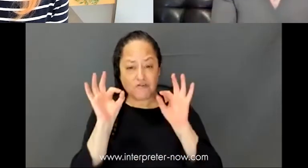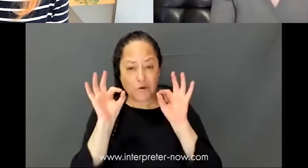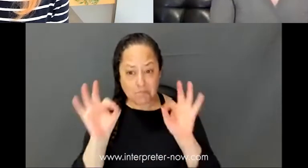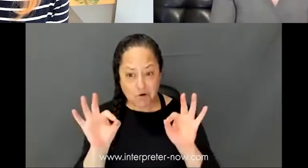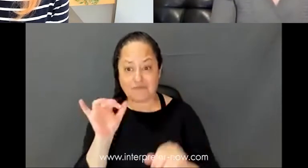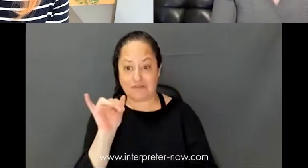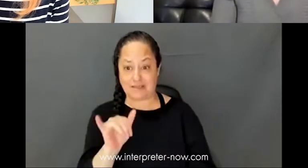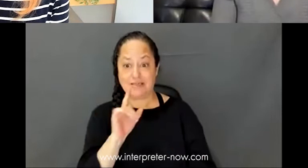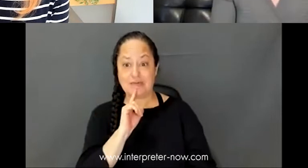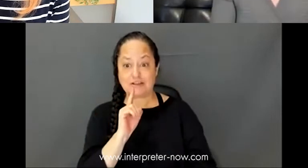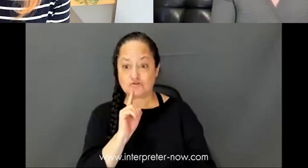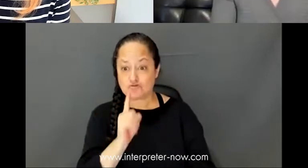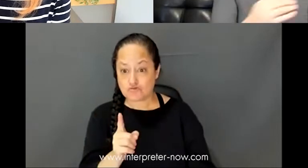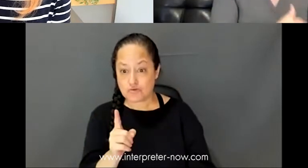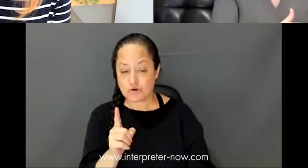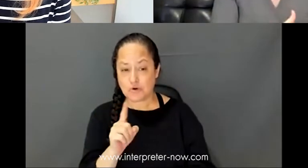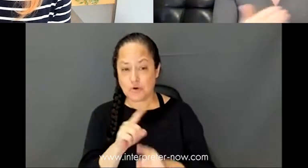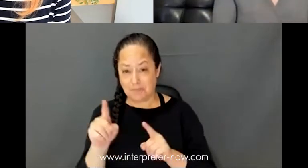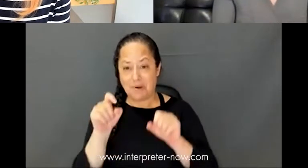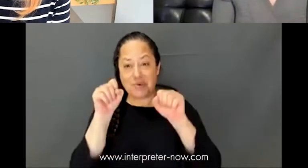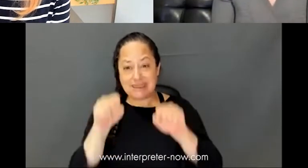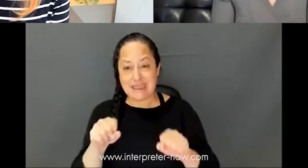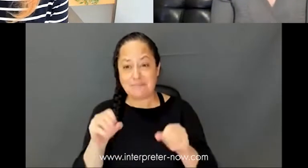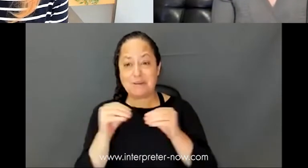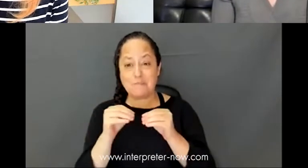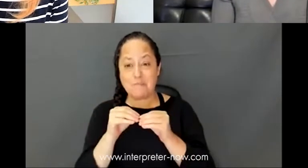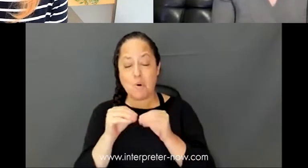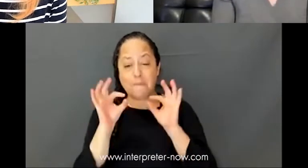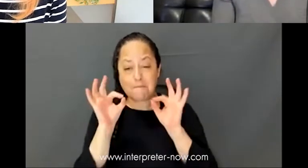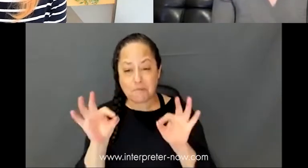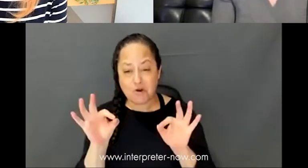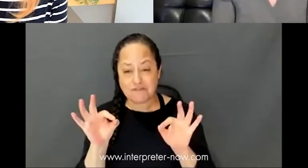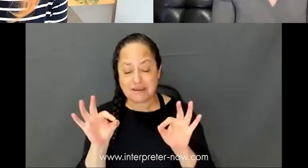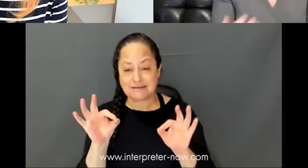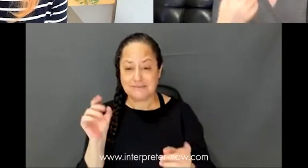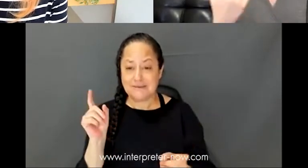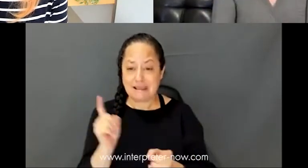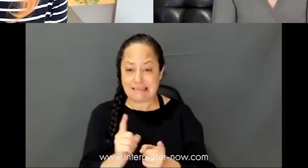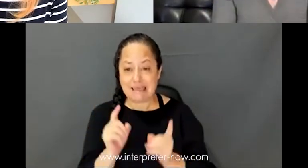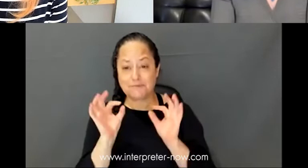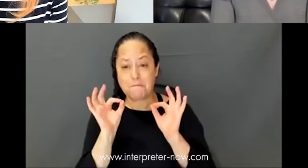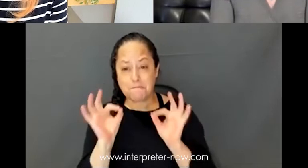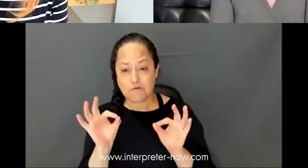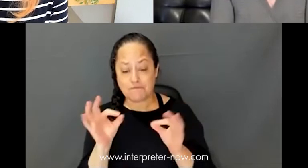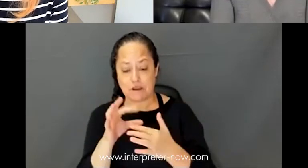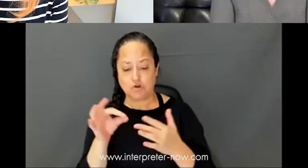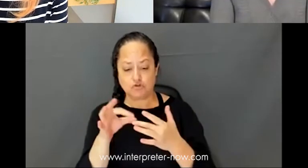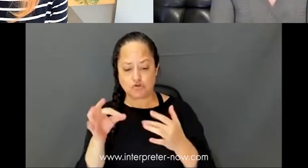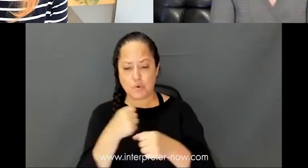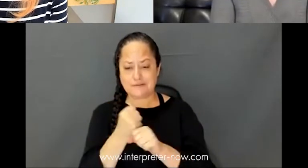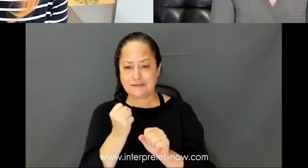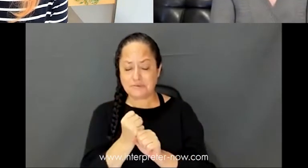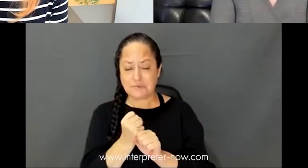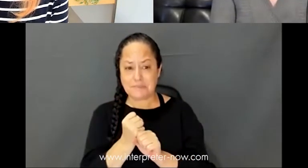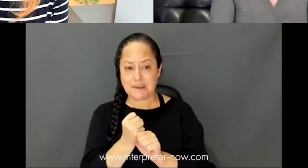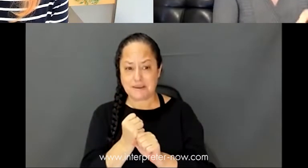true, but it turns out we can be more perfect and we can be less perfect. And there are choices we can make